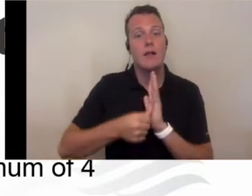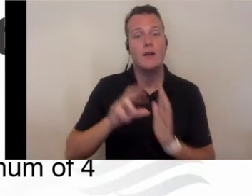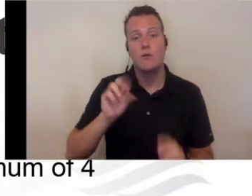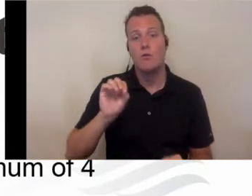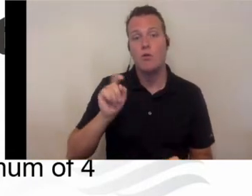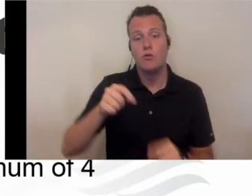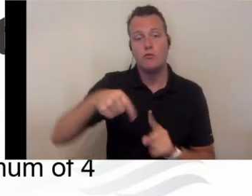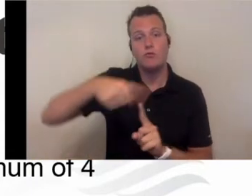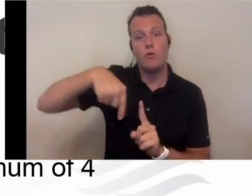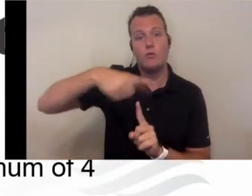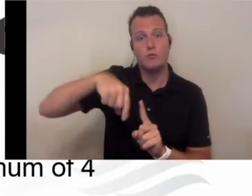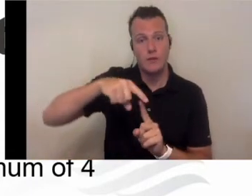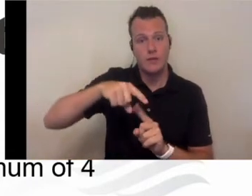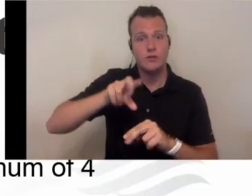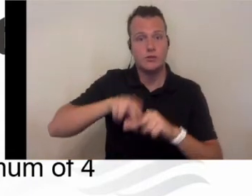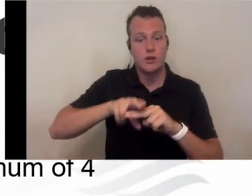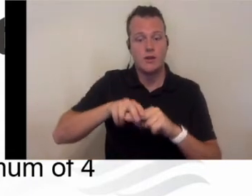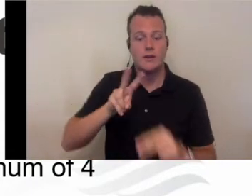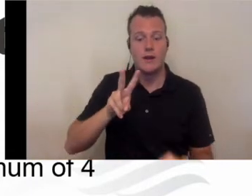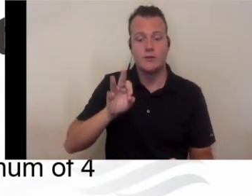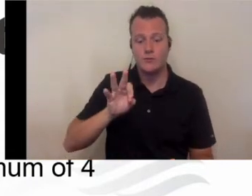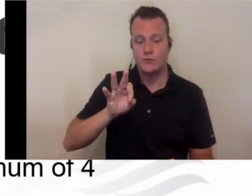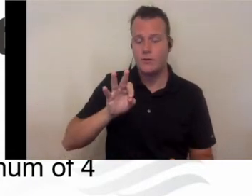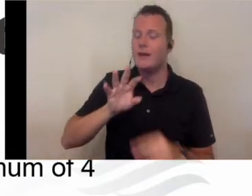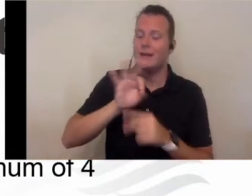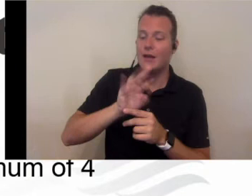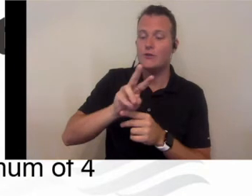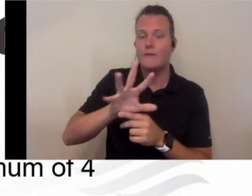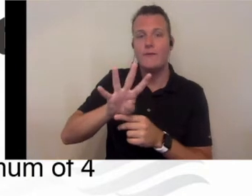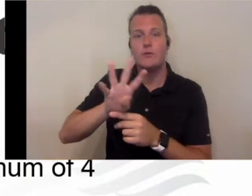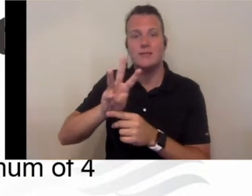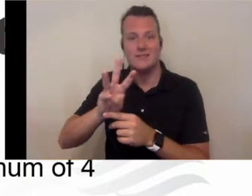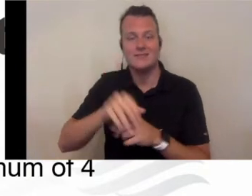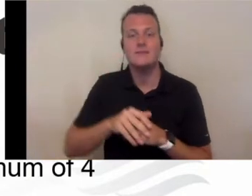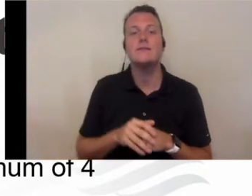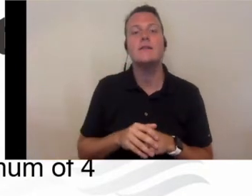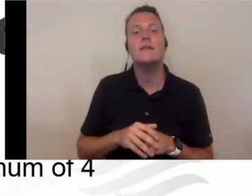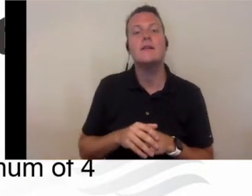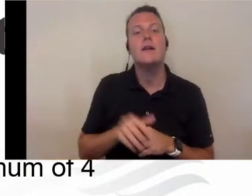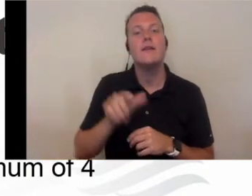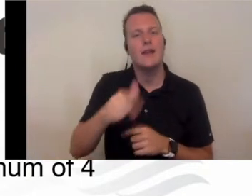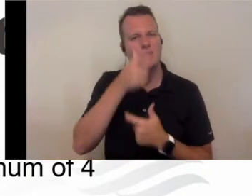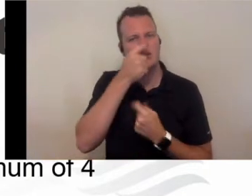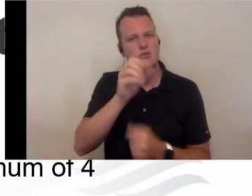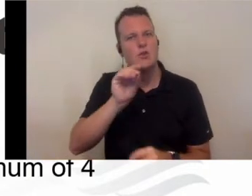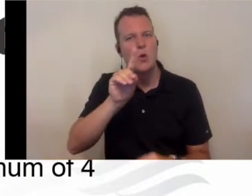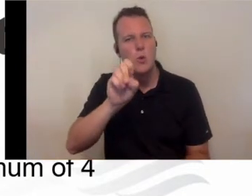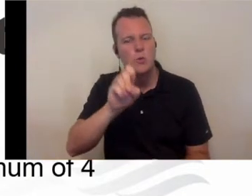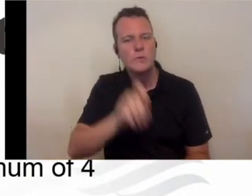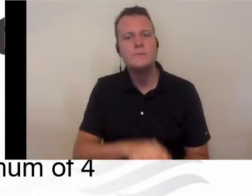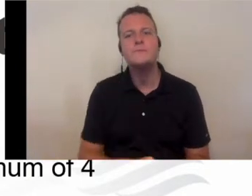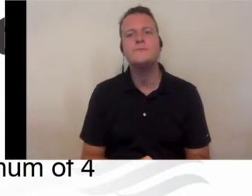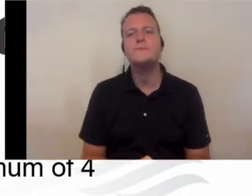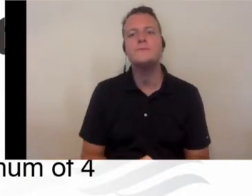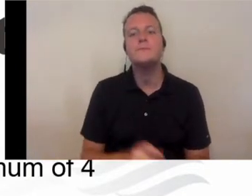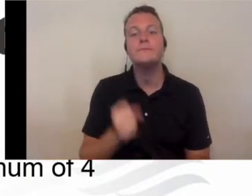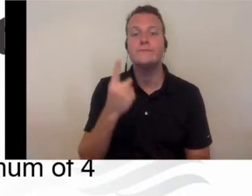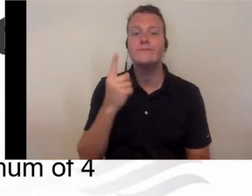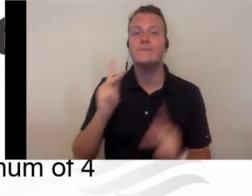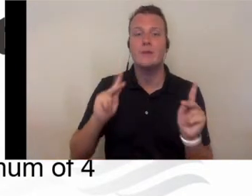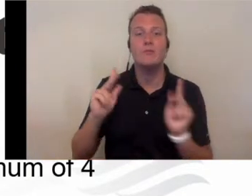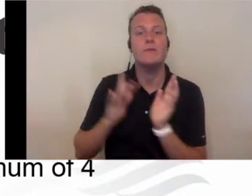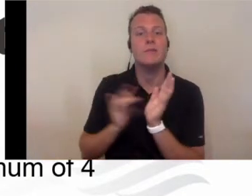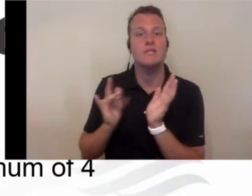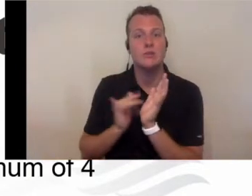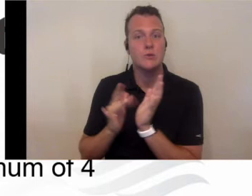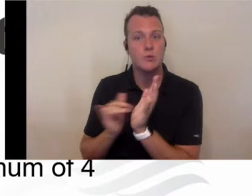Chair, 92546. This has been an interesting code, and because of misuse,